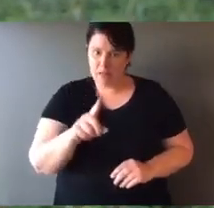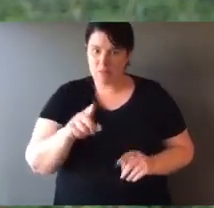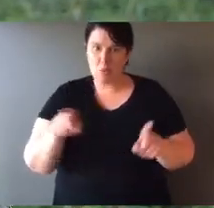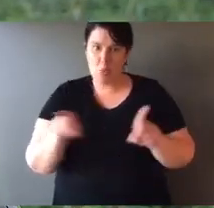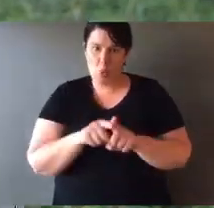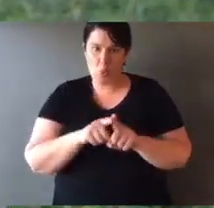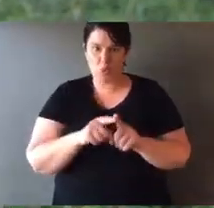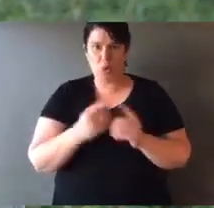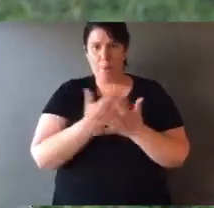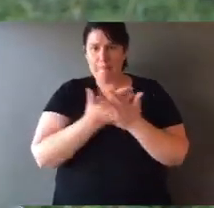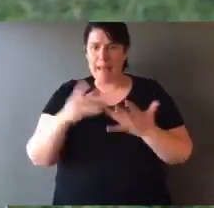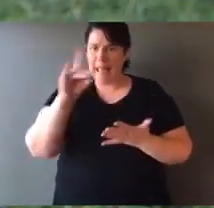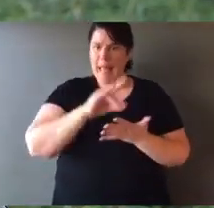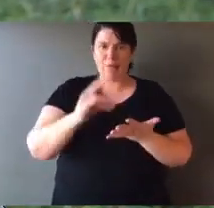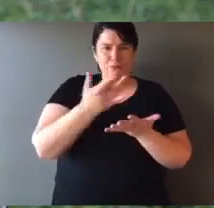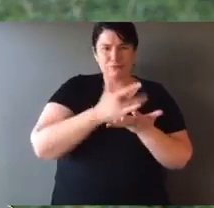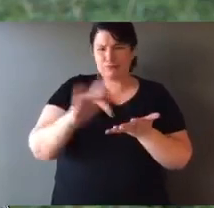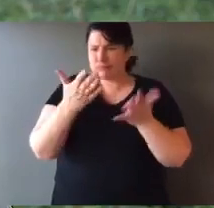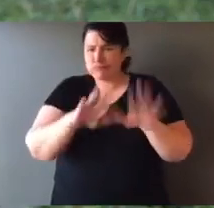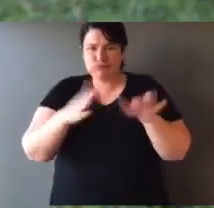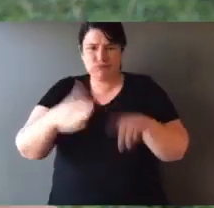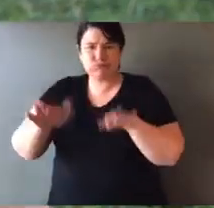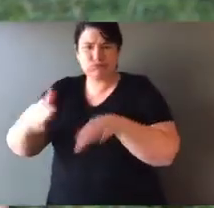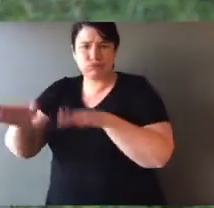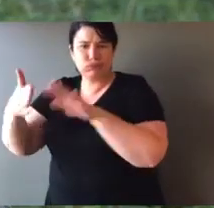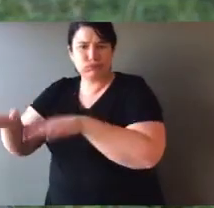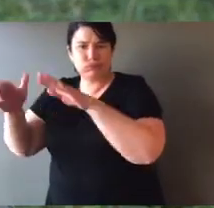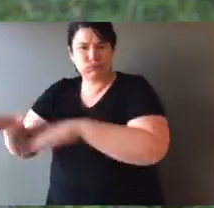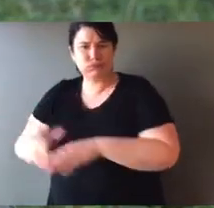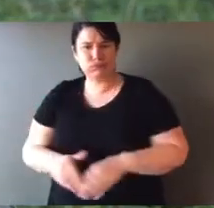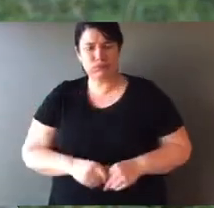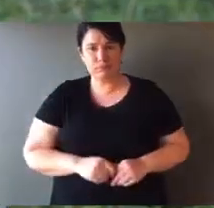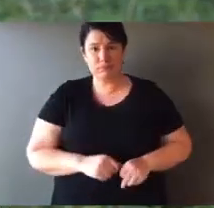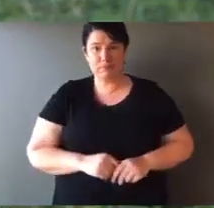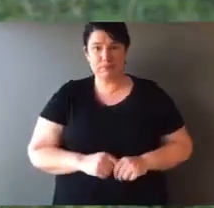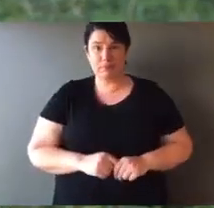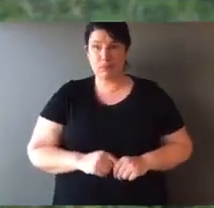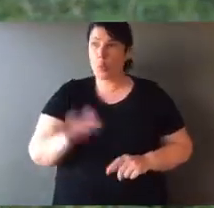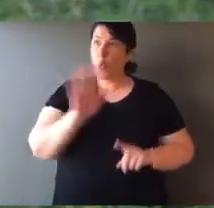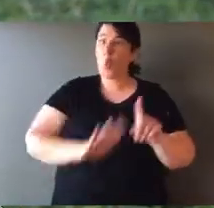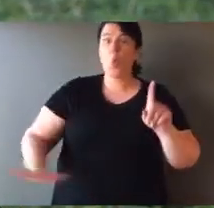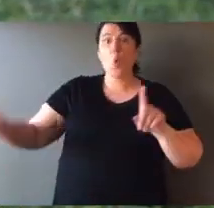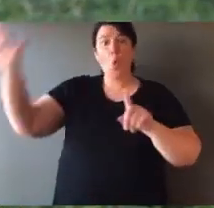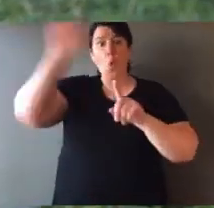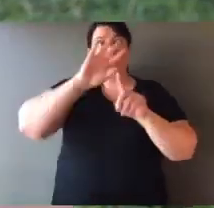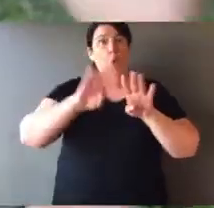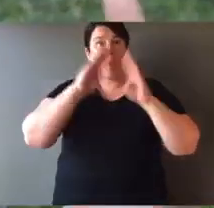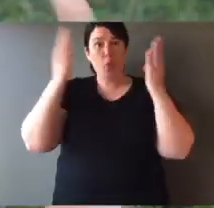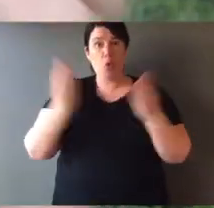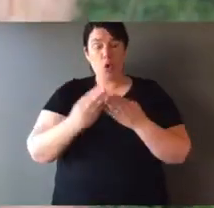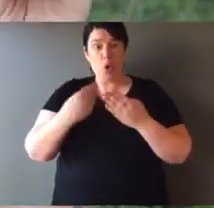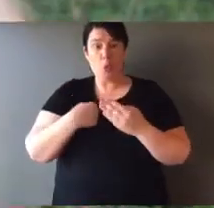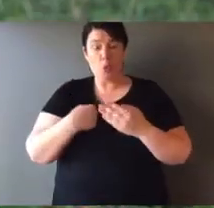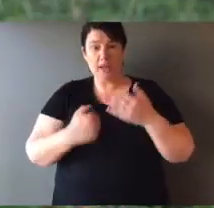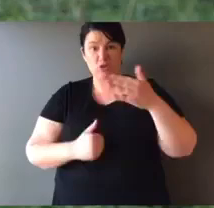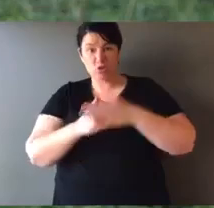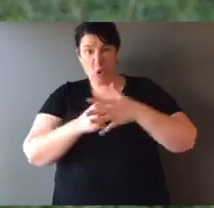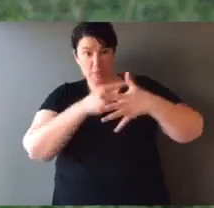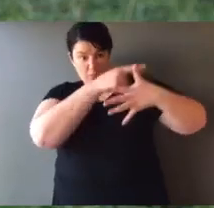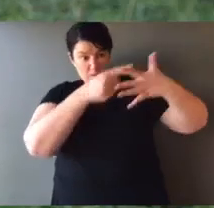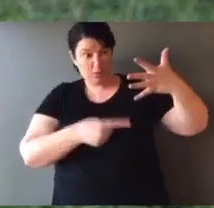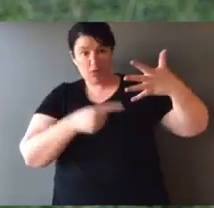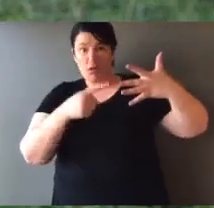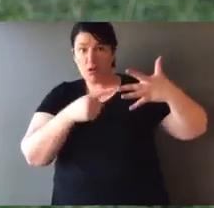we also have the worst mammal extinction rate on Earth. And in fact, we're in the top 5 of all nations